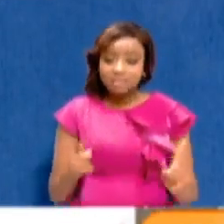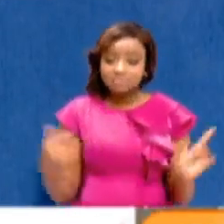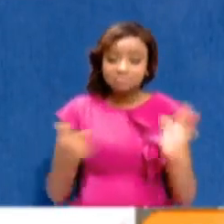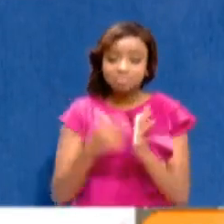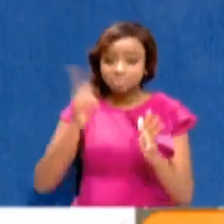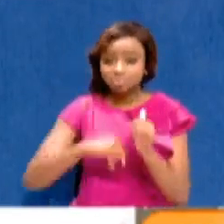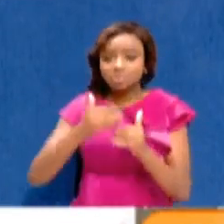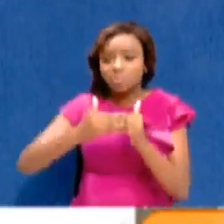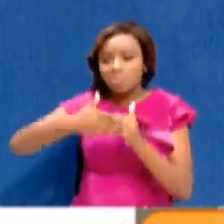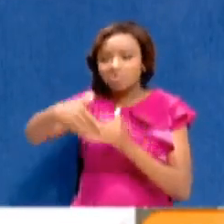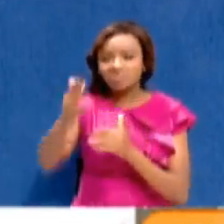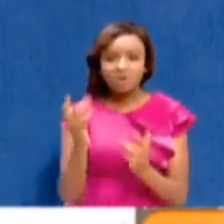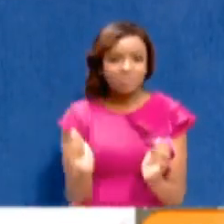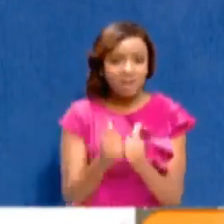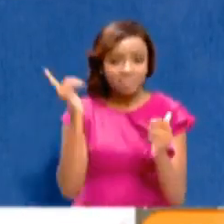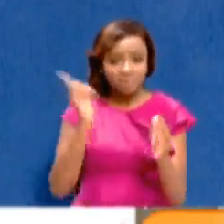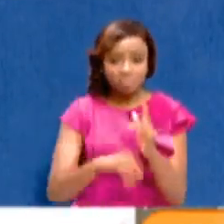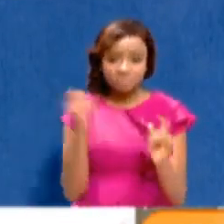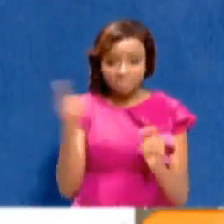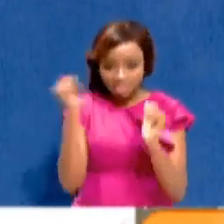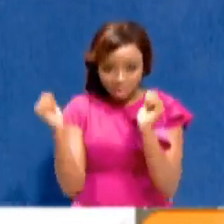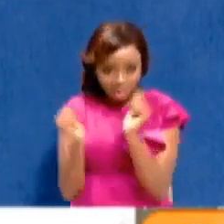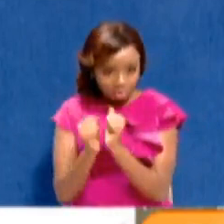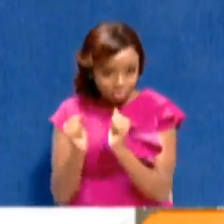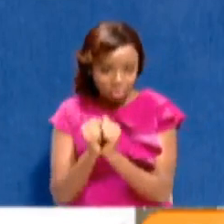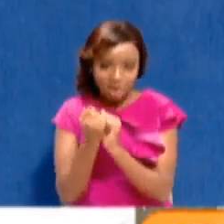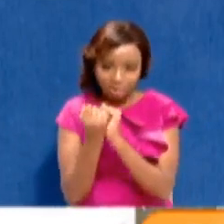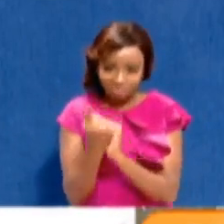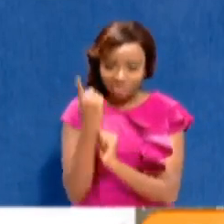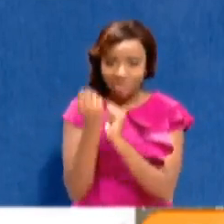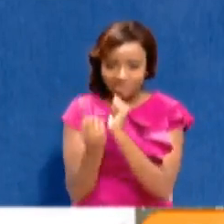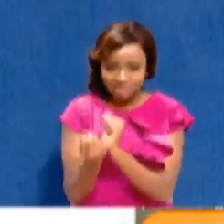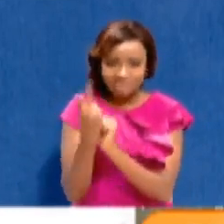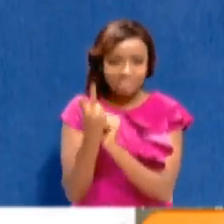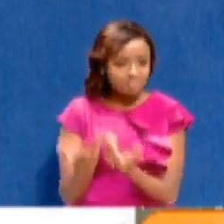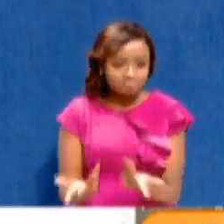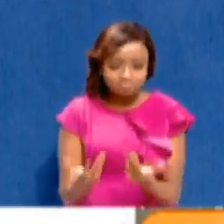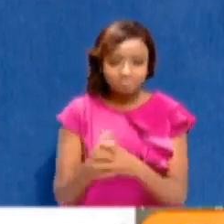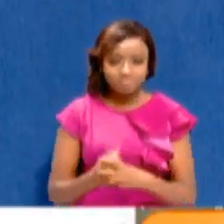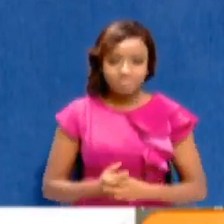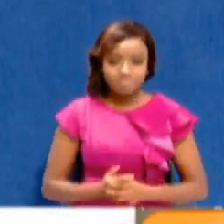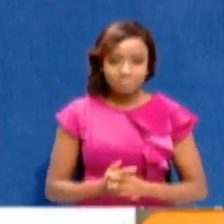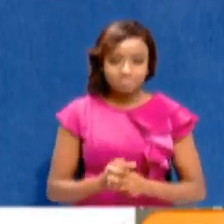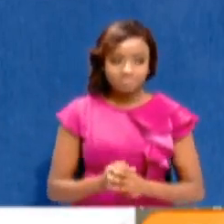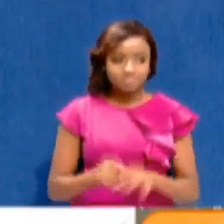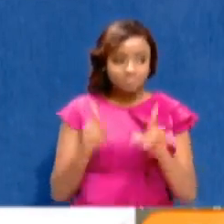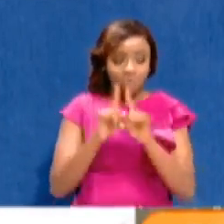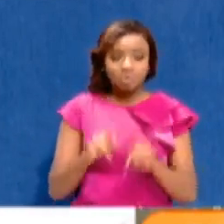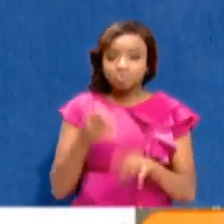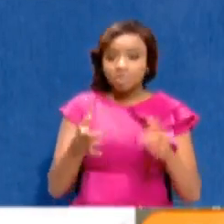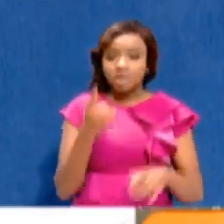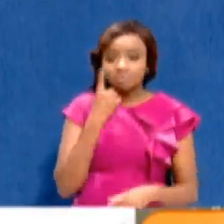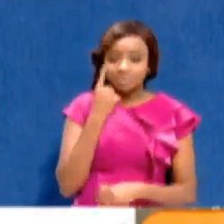we expect going forward? That's into the October, November, December short rain season. Well, this is what we know. We've